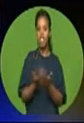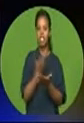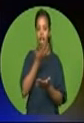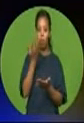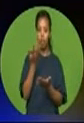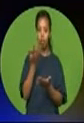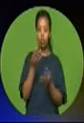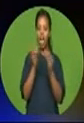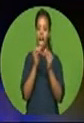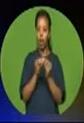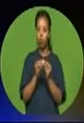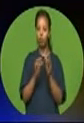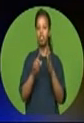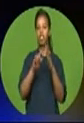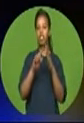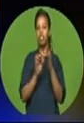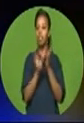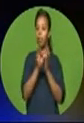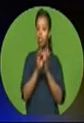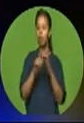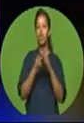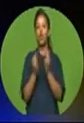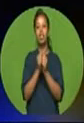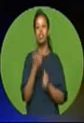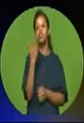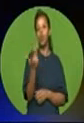capital account numbers begin with 3.